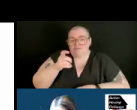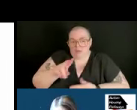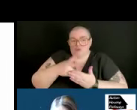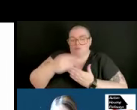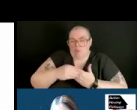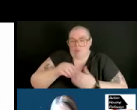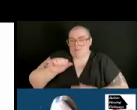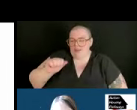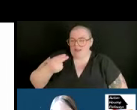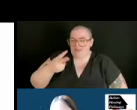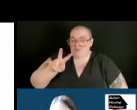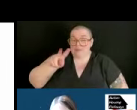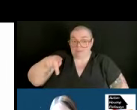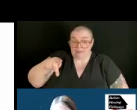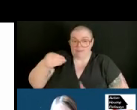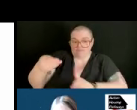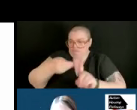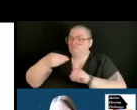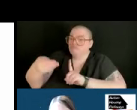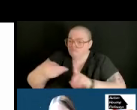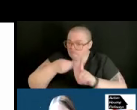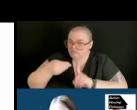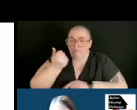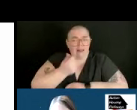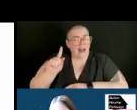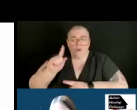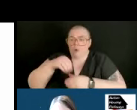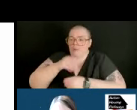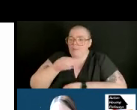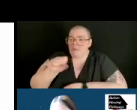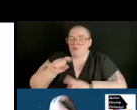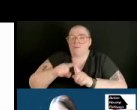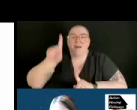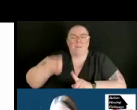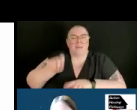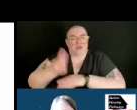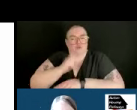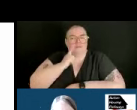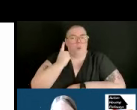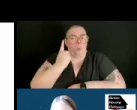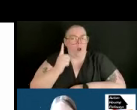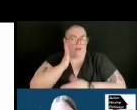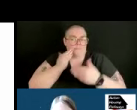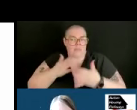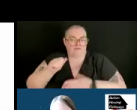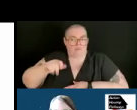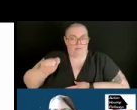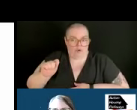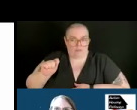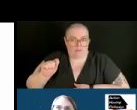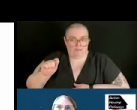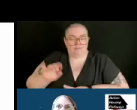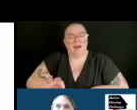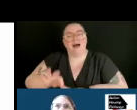anywhere in the state, but it must be used for a one-bedroom apartment unless a reasonable accommodation is needed.